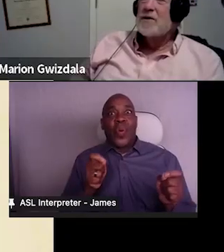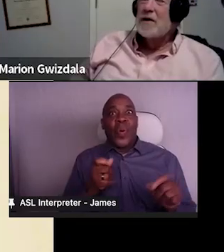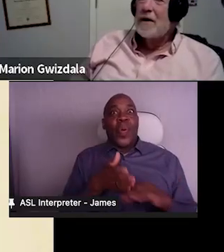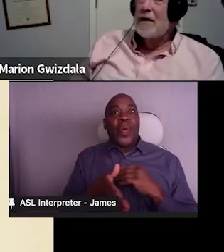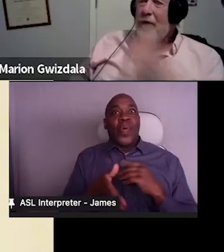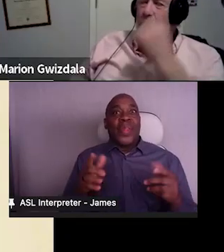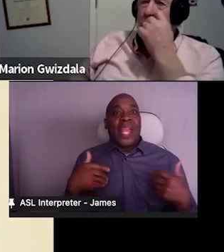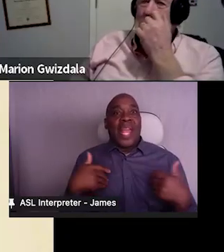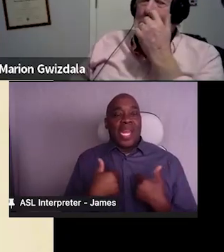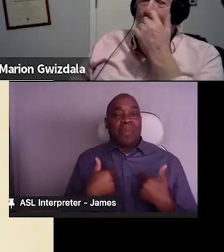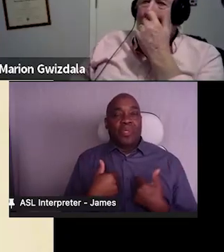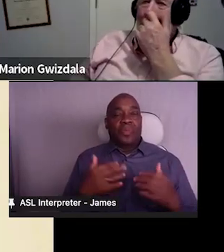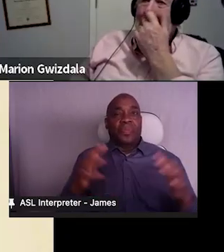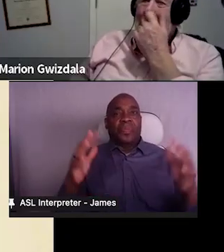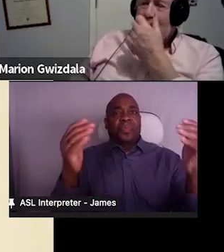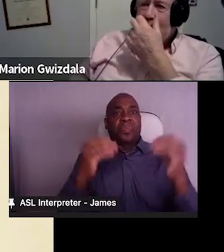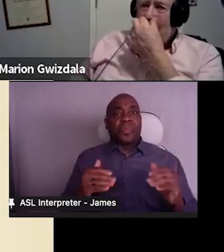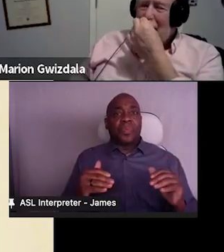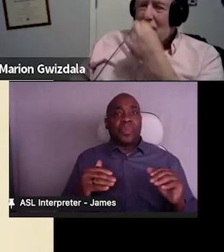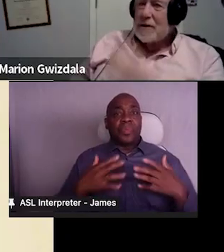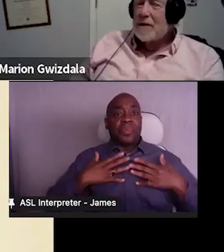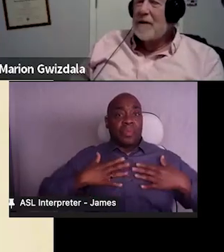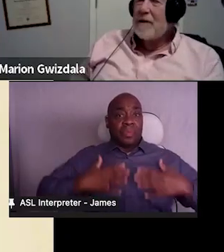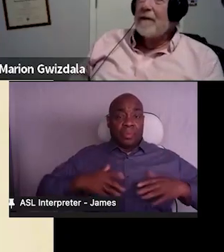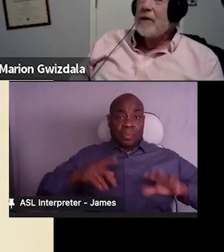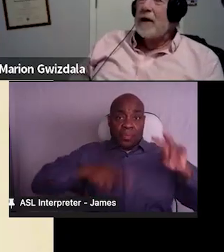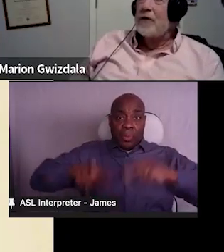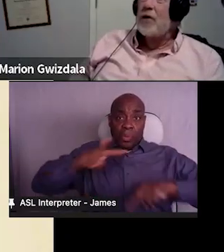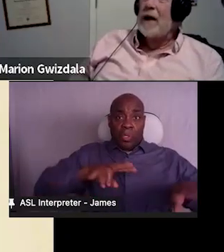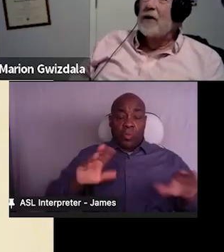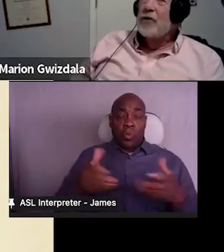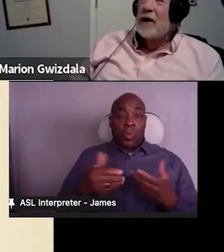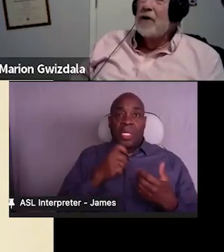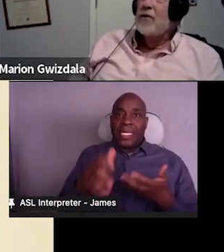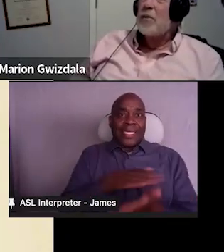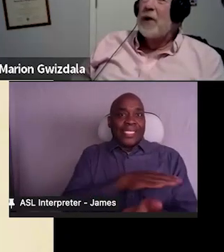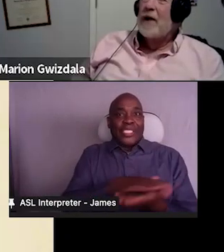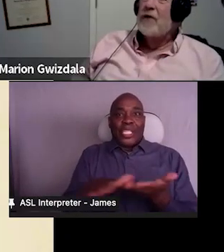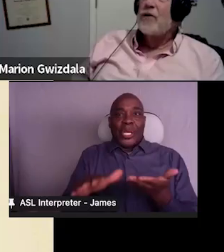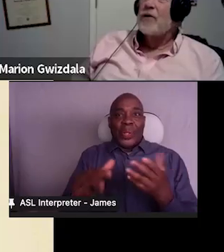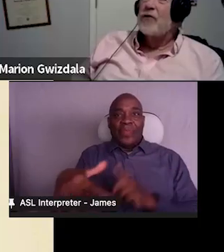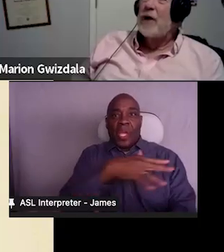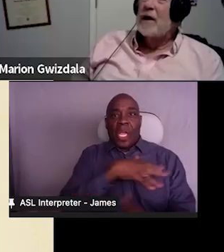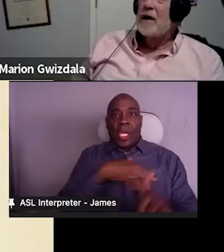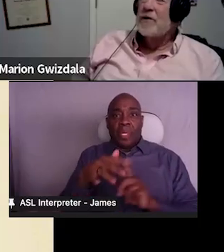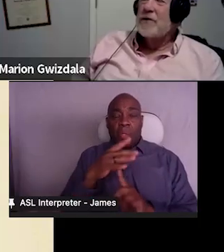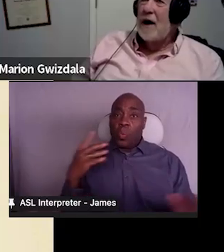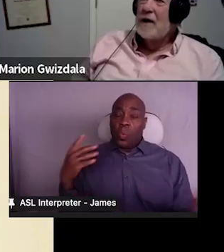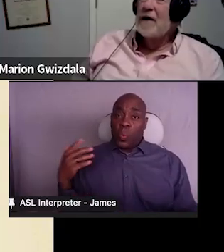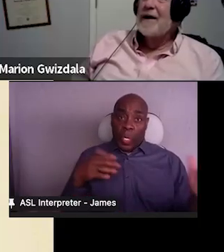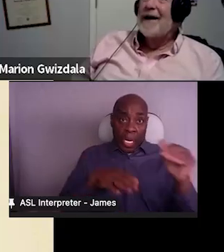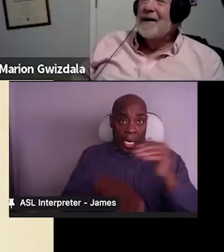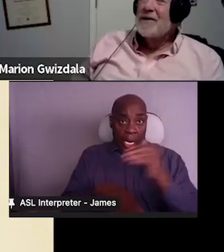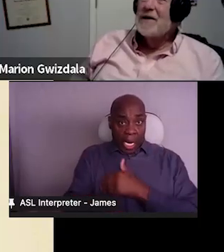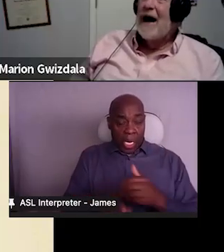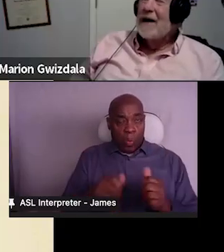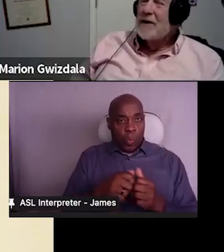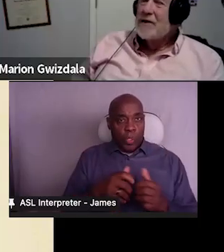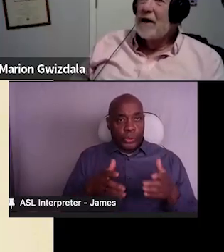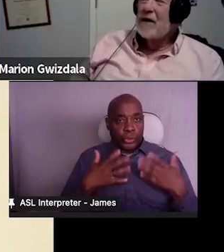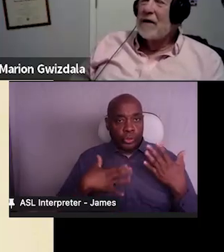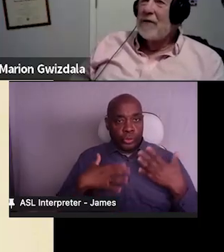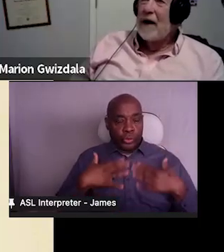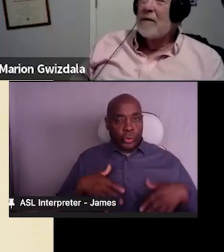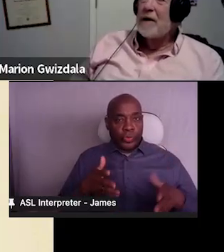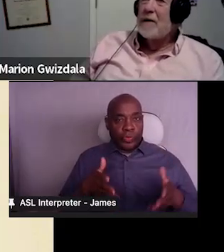into those environments in our street clothes. If you enter into a place with your street clothes on, it is